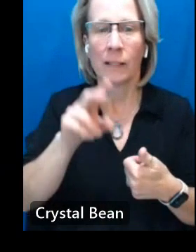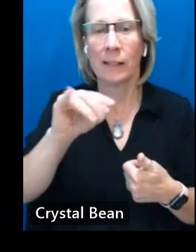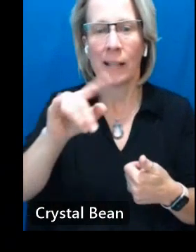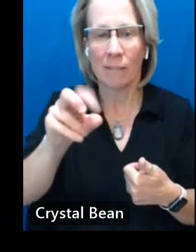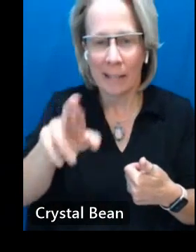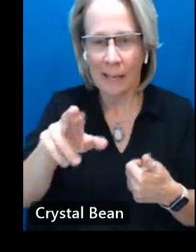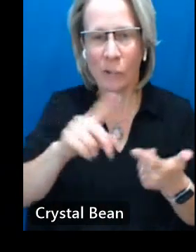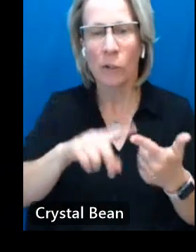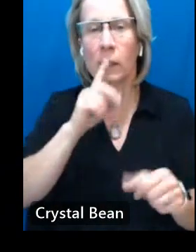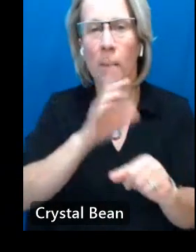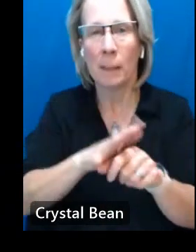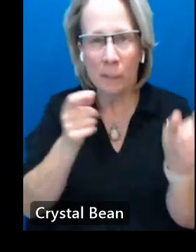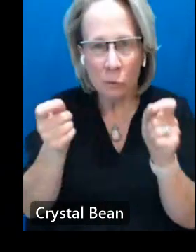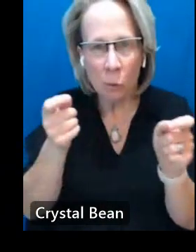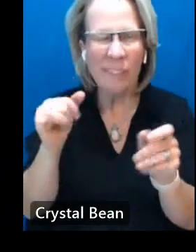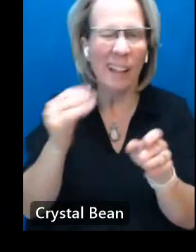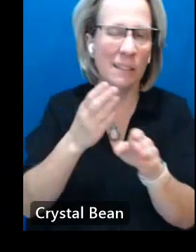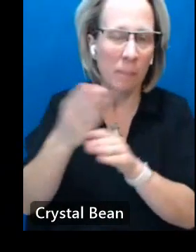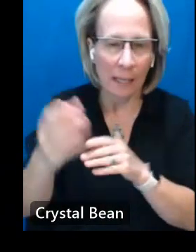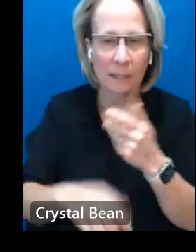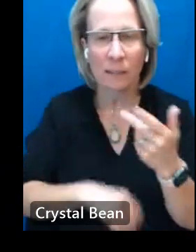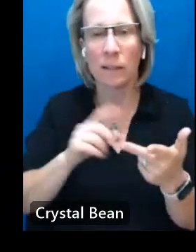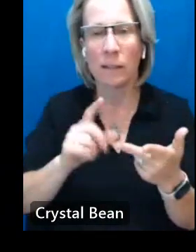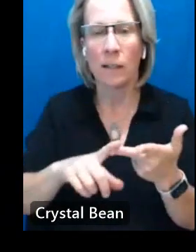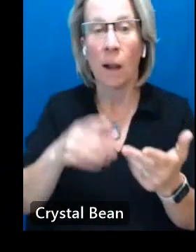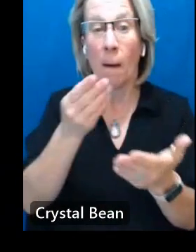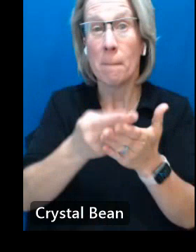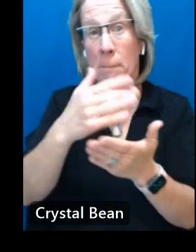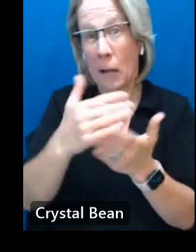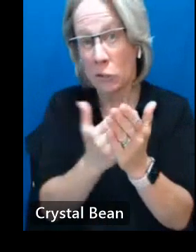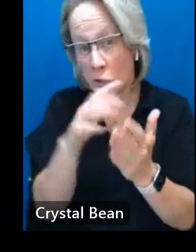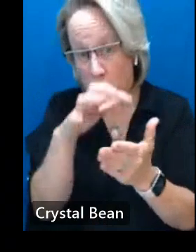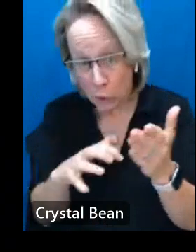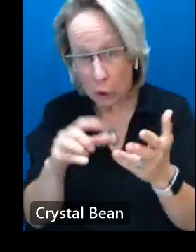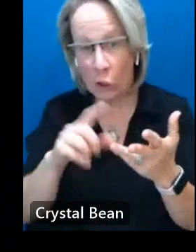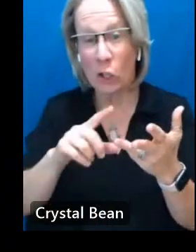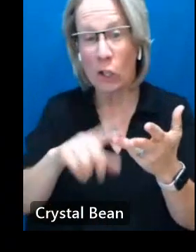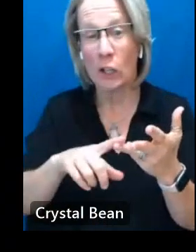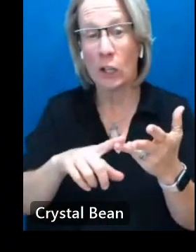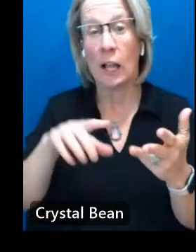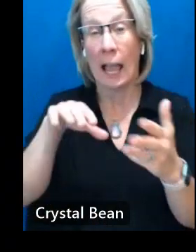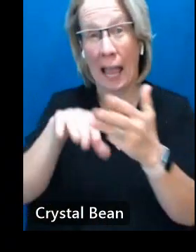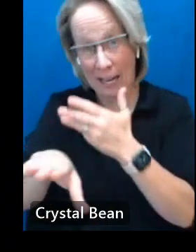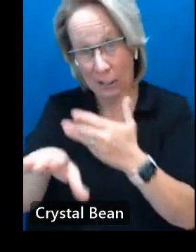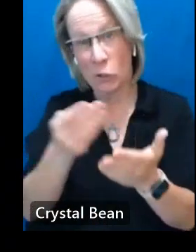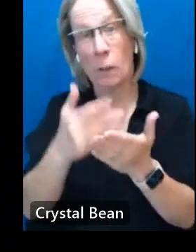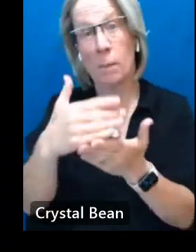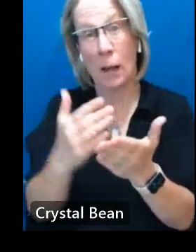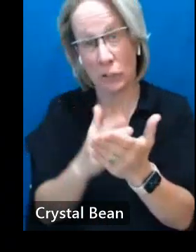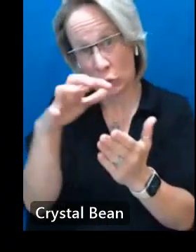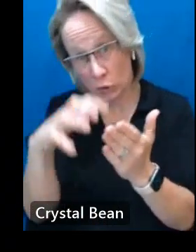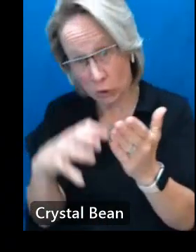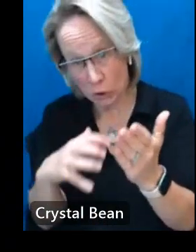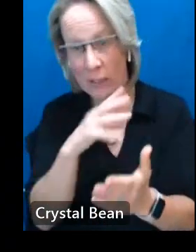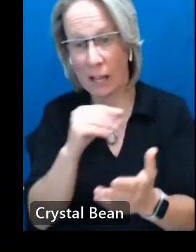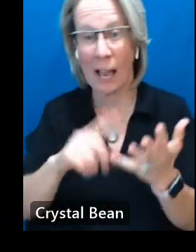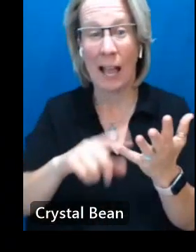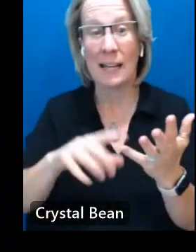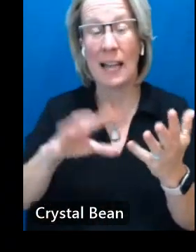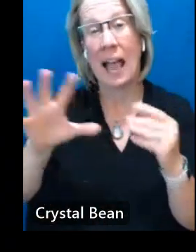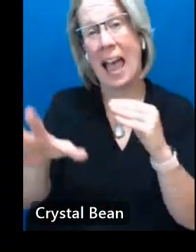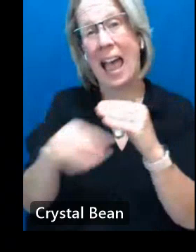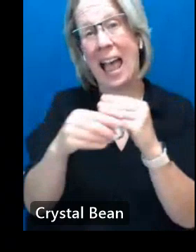main module. Budget journals, enter budget journal, and then add a new value. So you can also, if you're looking up a journal,